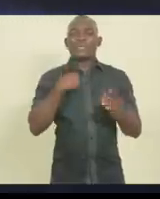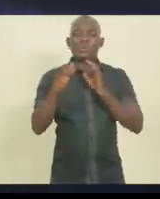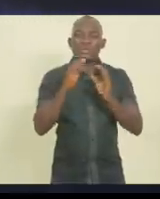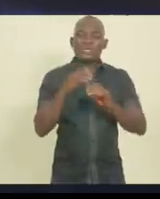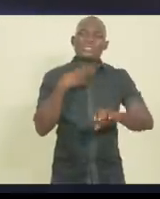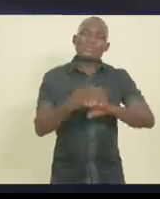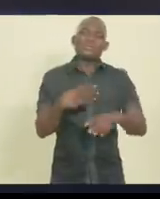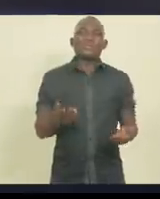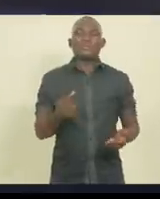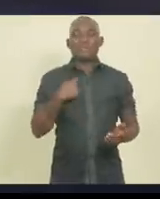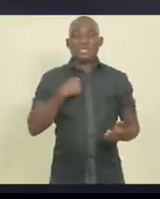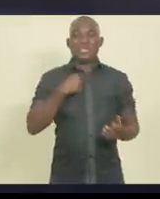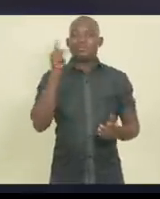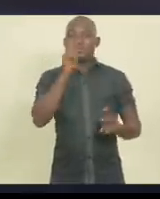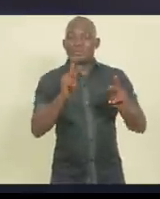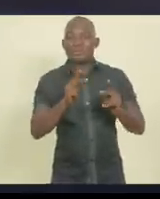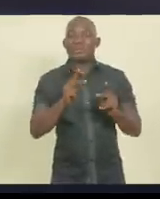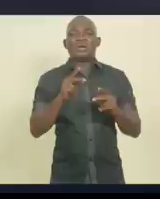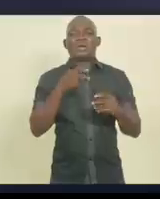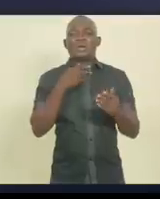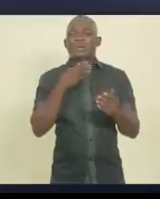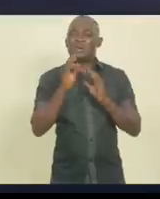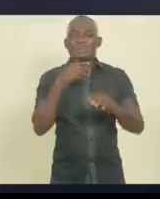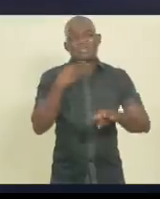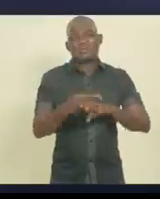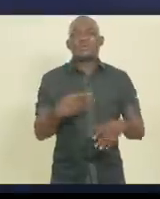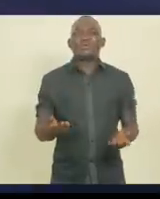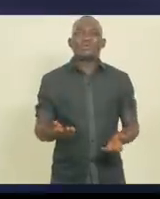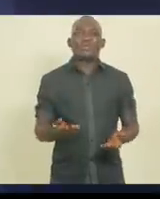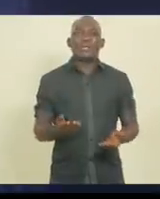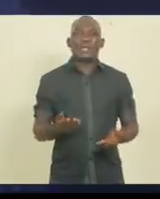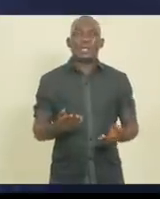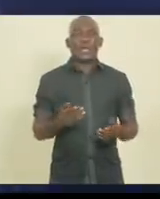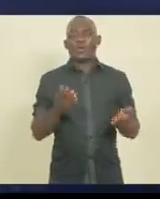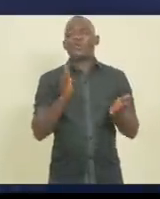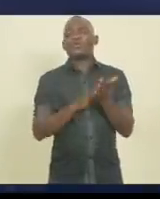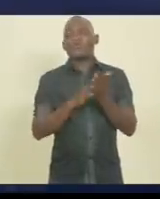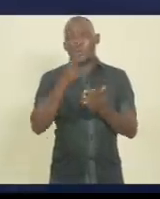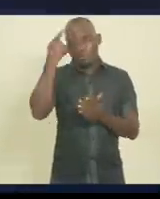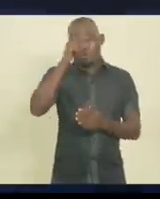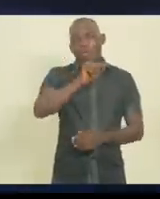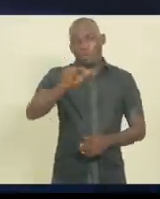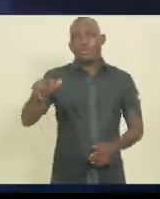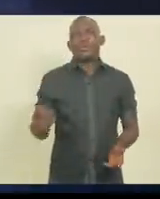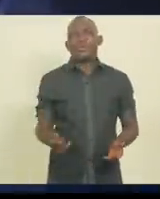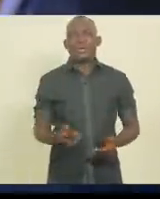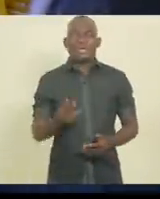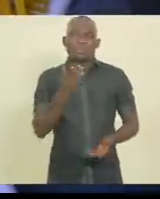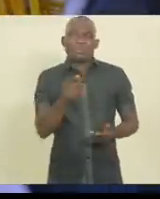School is for everyone. And at least you know how to use your hands for something.